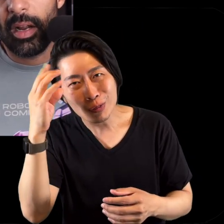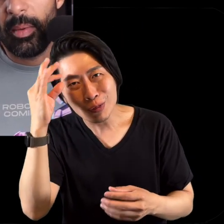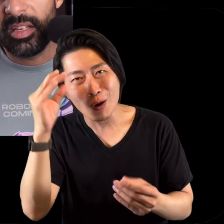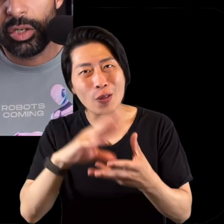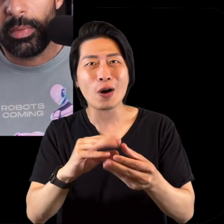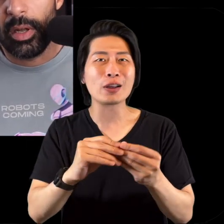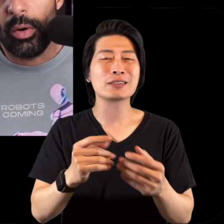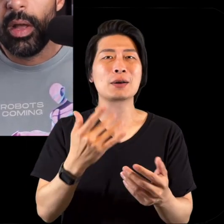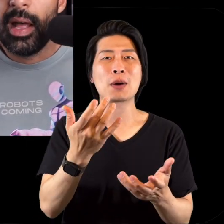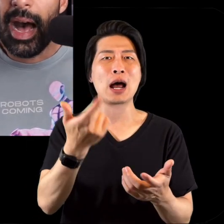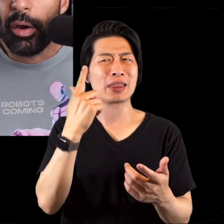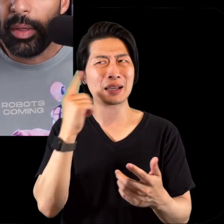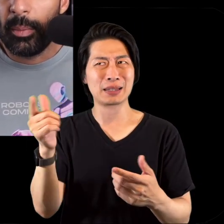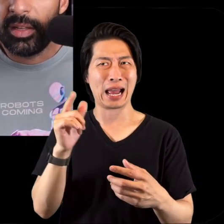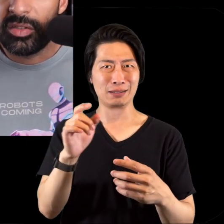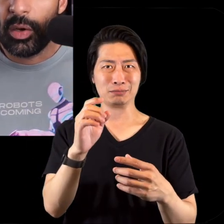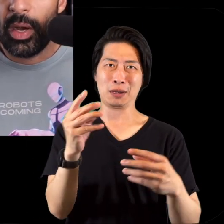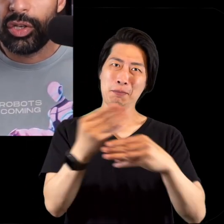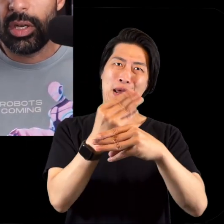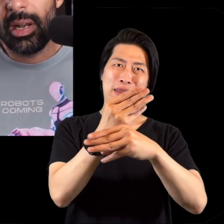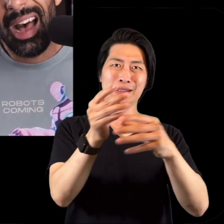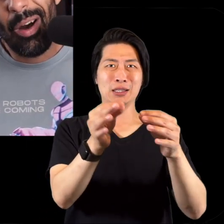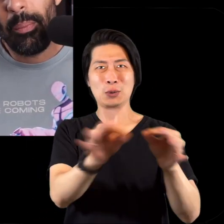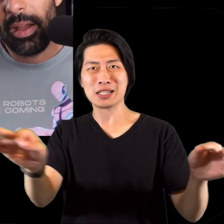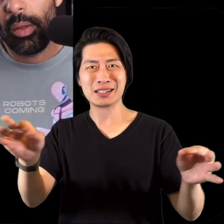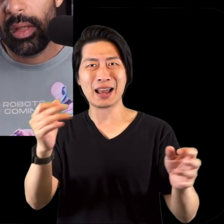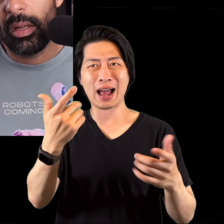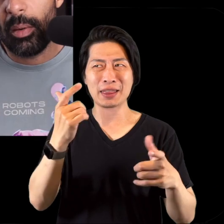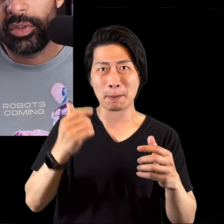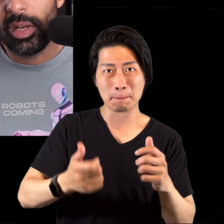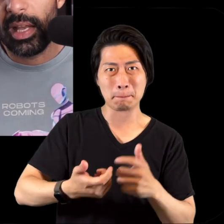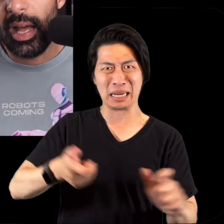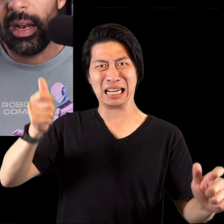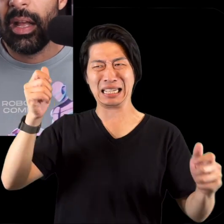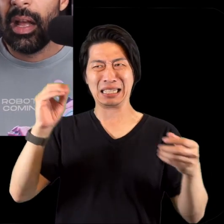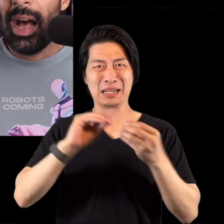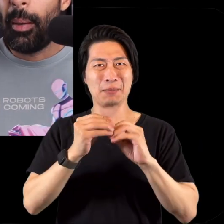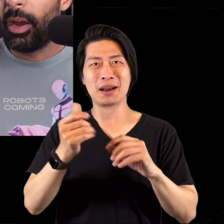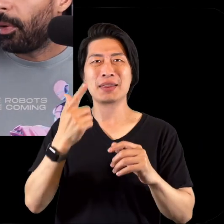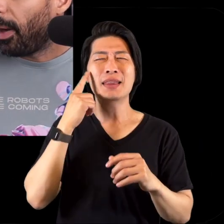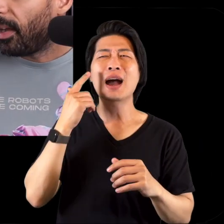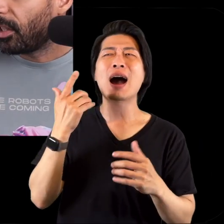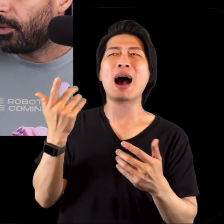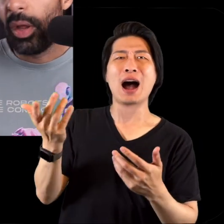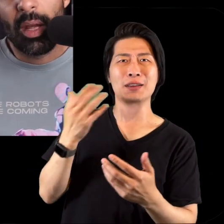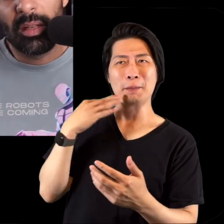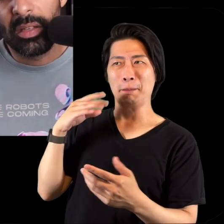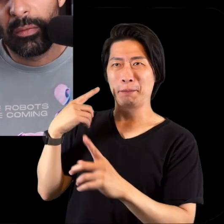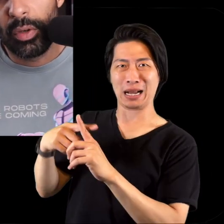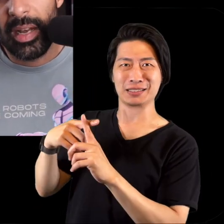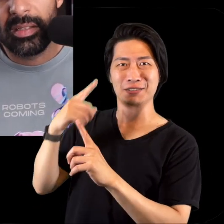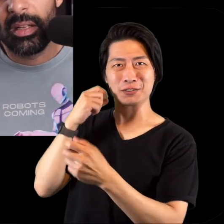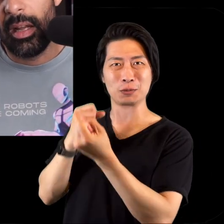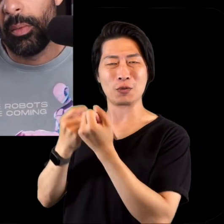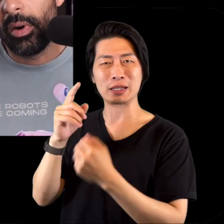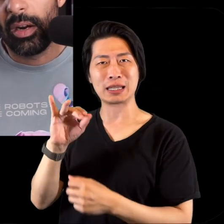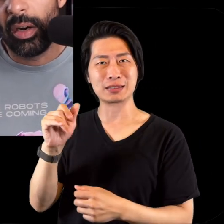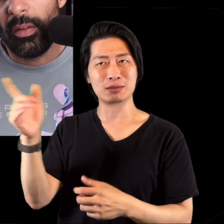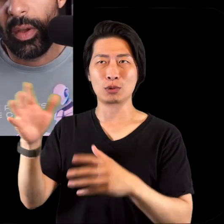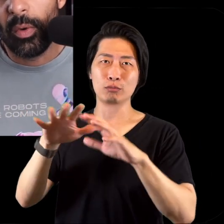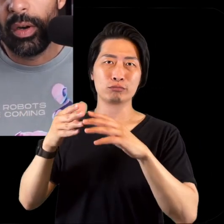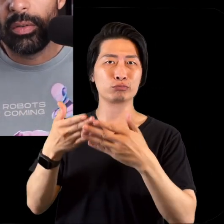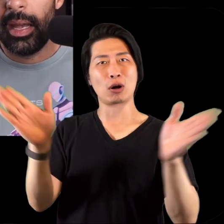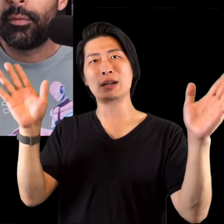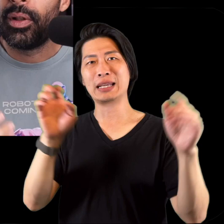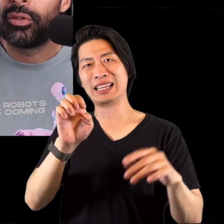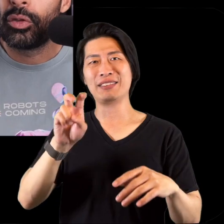comment in the comment section below how you're thinking about this equation, how big you think the number is going to get, how big of a positive do you think this is for Tesla and the broader